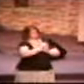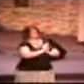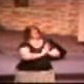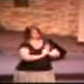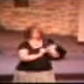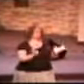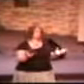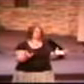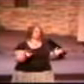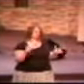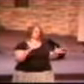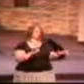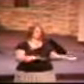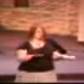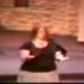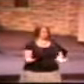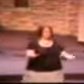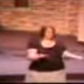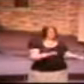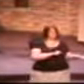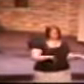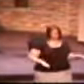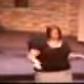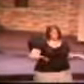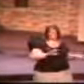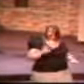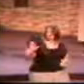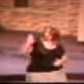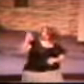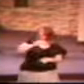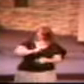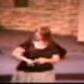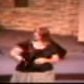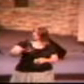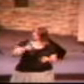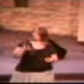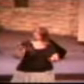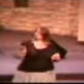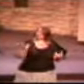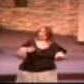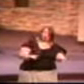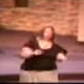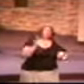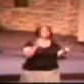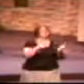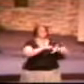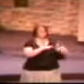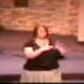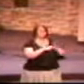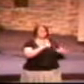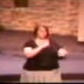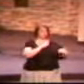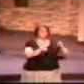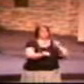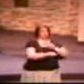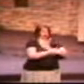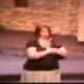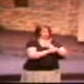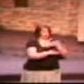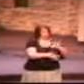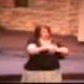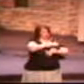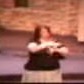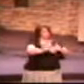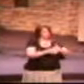to the casual Christian your kingdom come may mean a change in priorities a